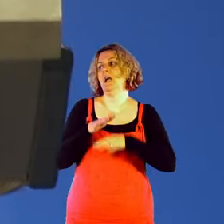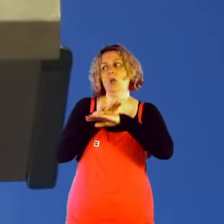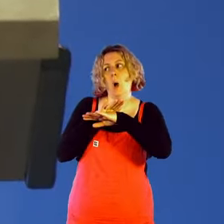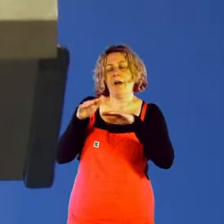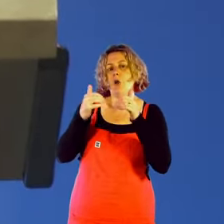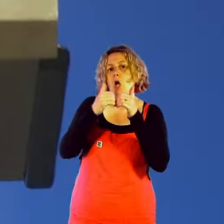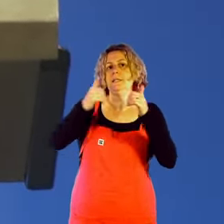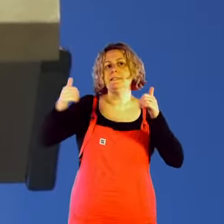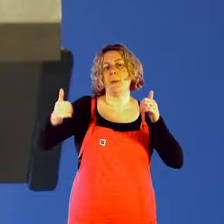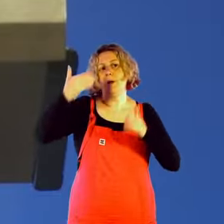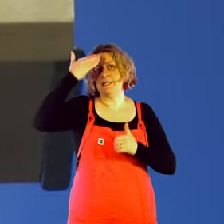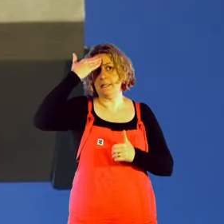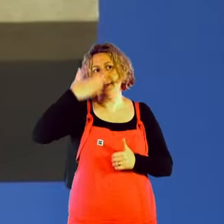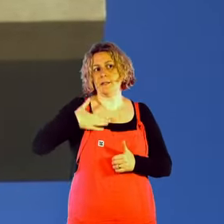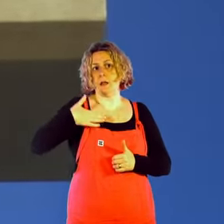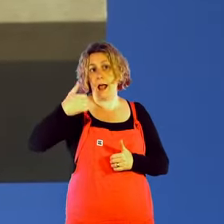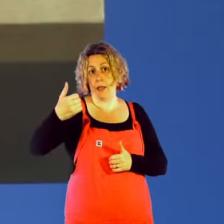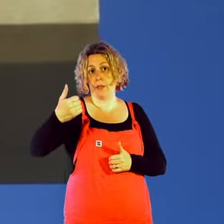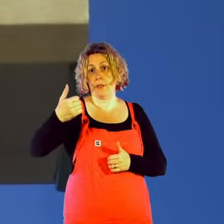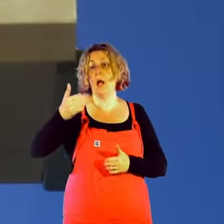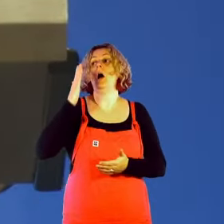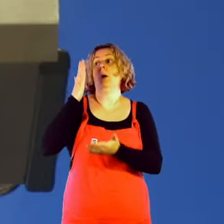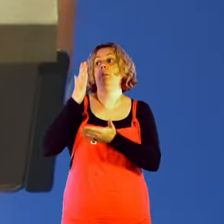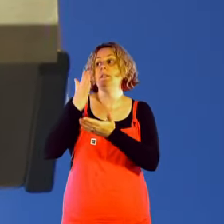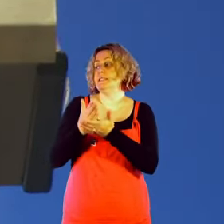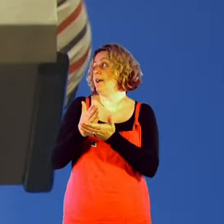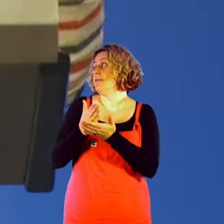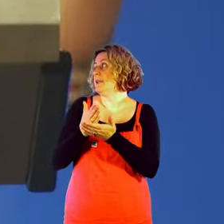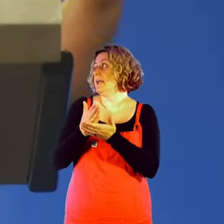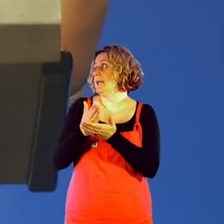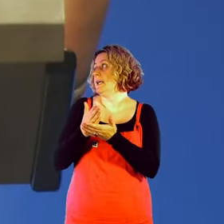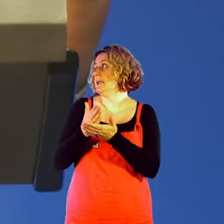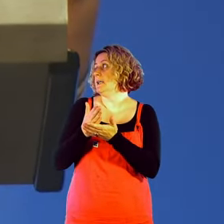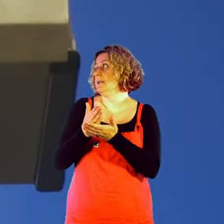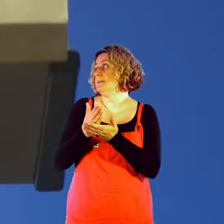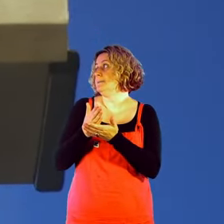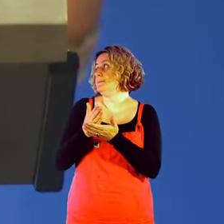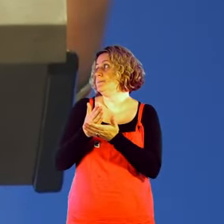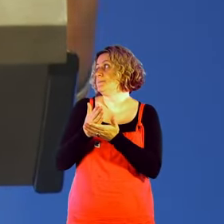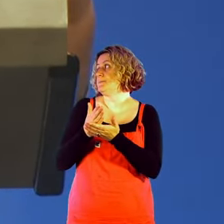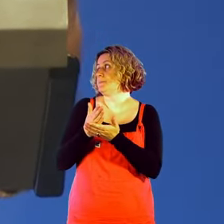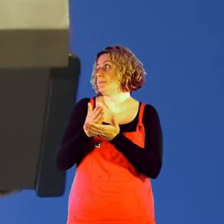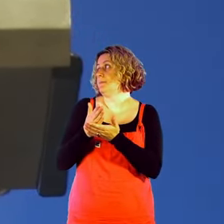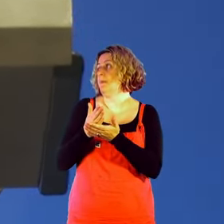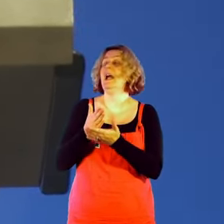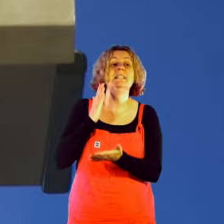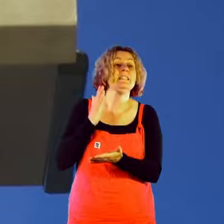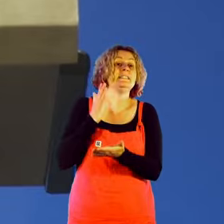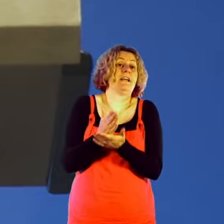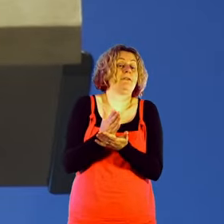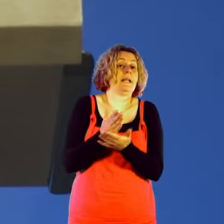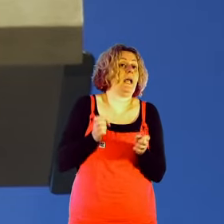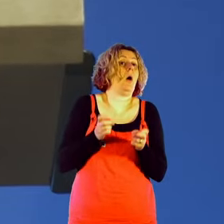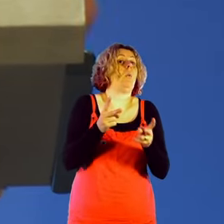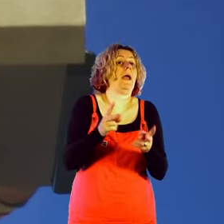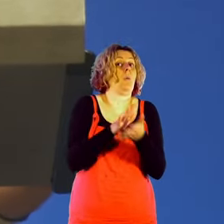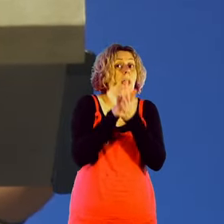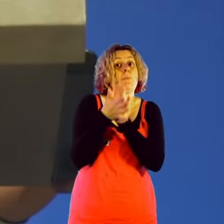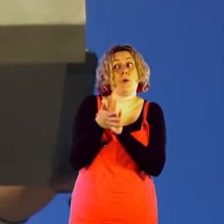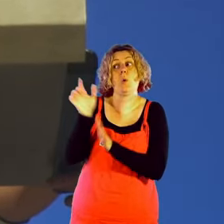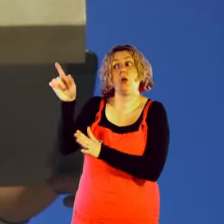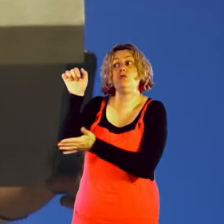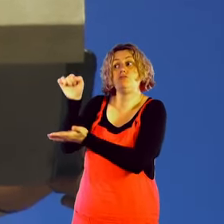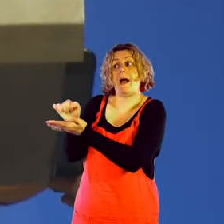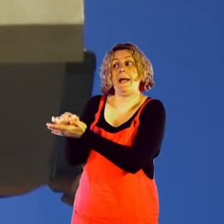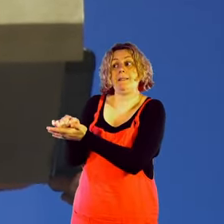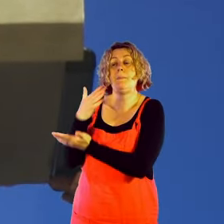separated it out, but it is definitely, insofar it is a distinct thing, it is a way in which we are broken. Yeah, so thank